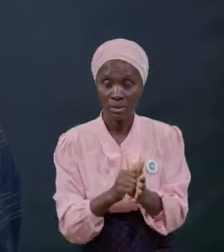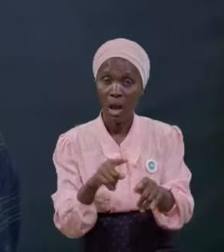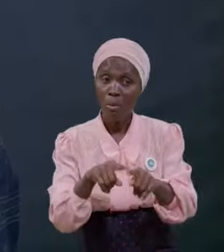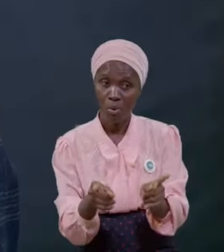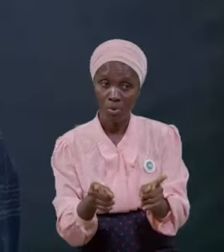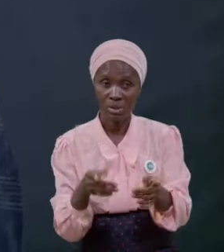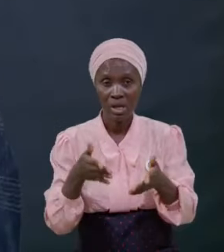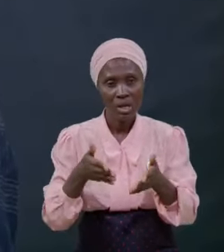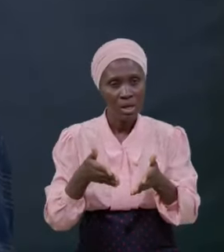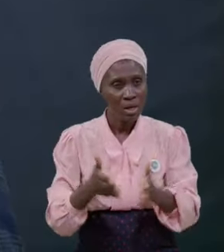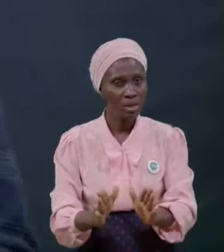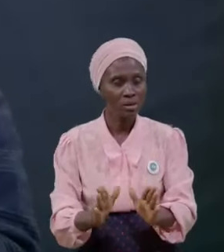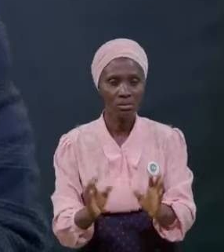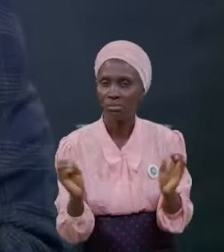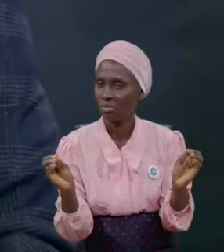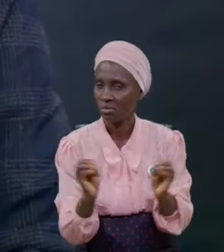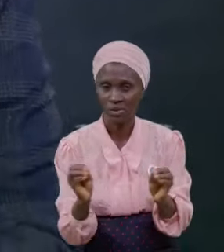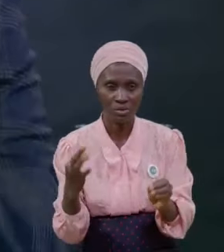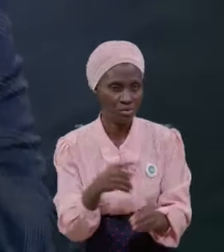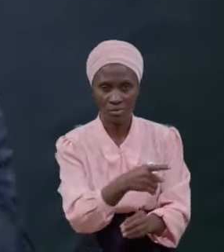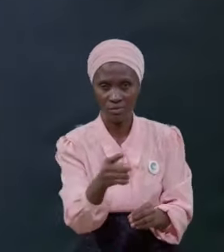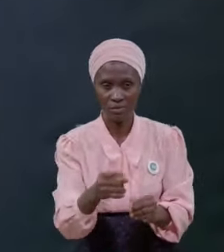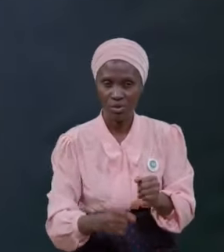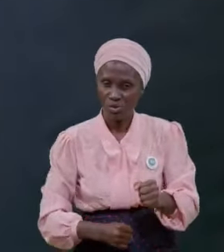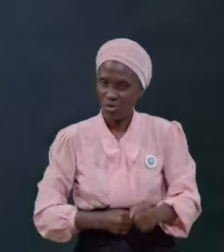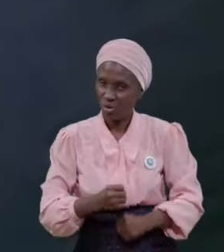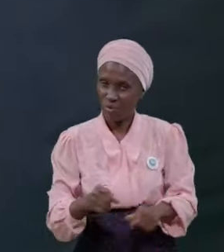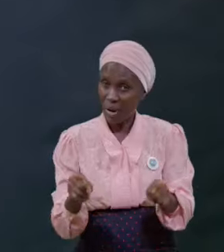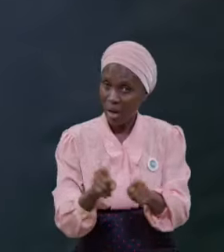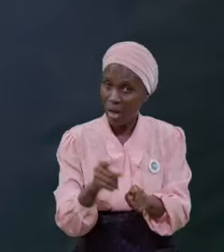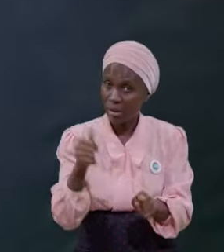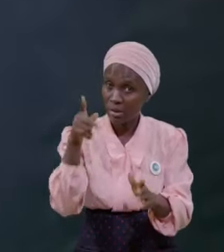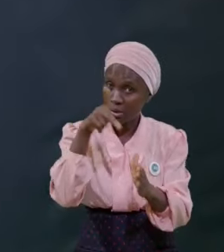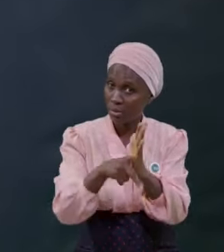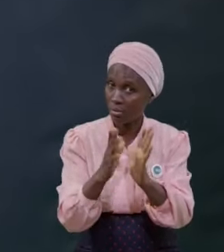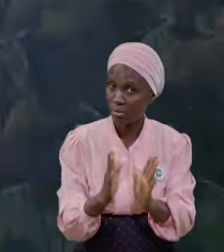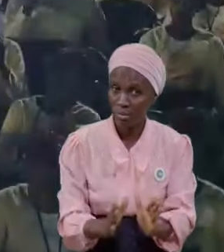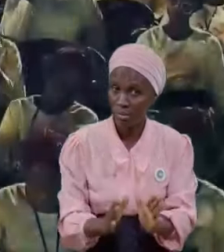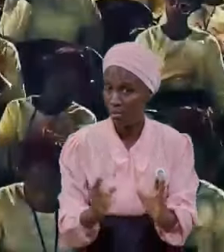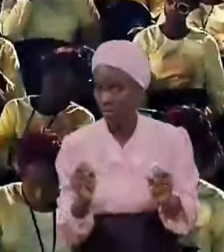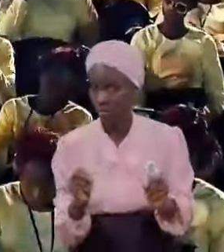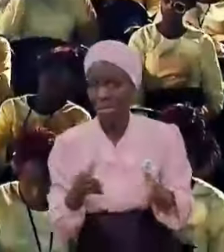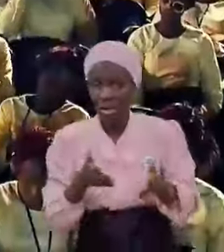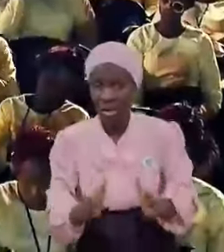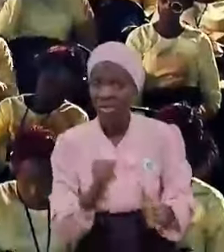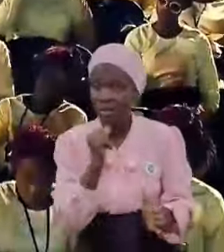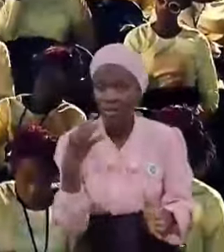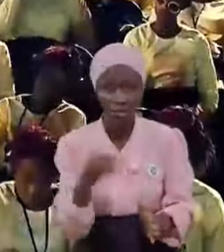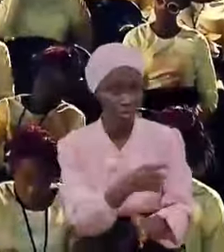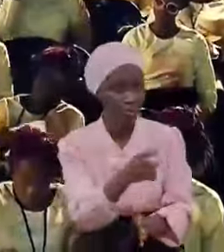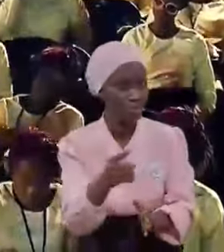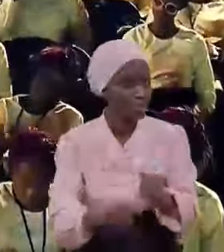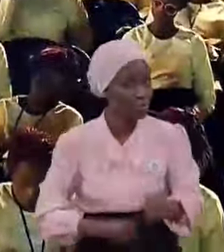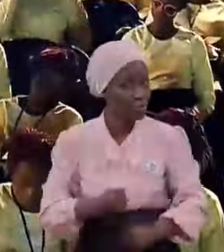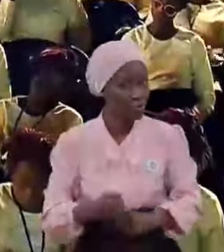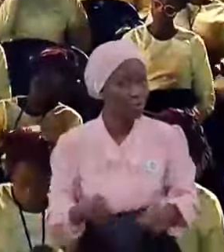suffer as a murderer. Let none of you suffer as a murderer. If you're in the gang